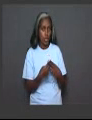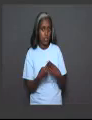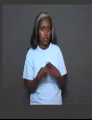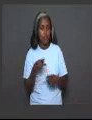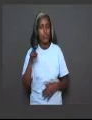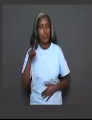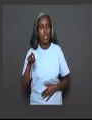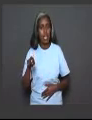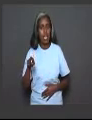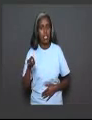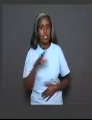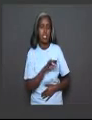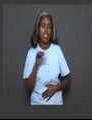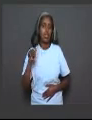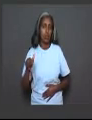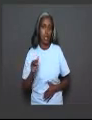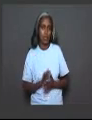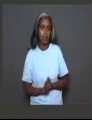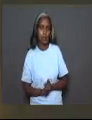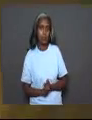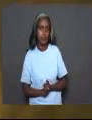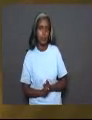of X and Y.